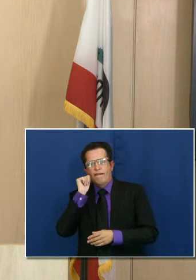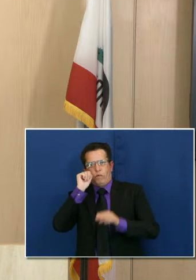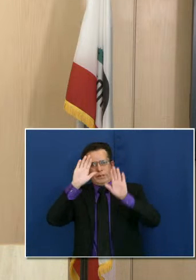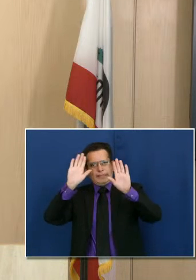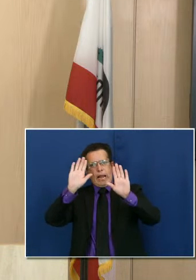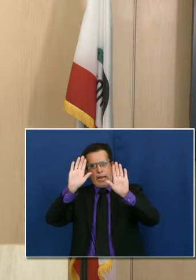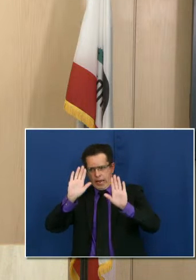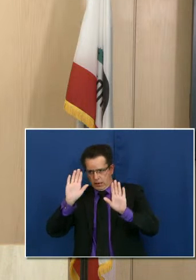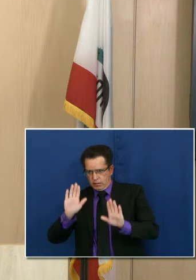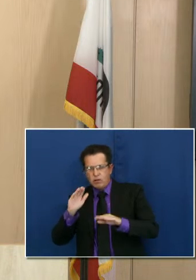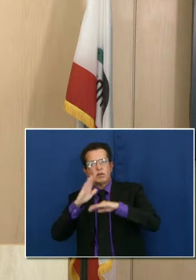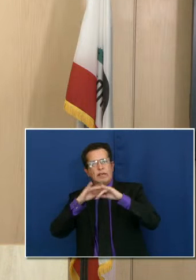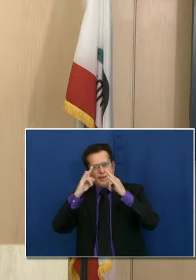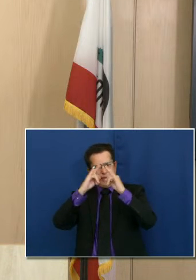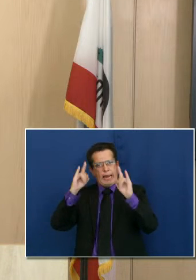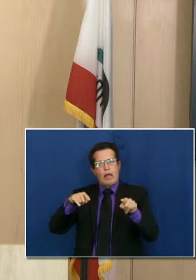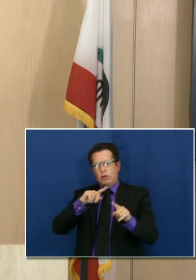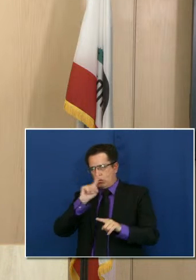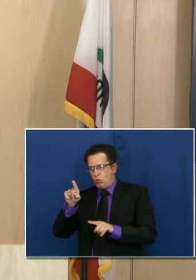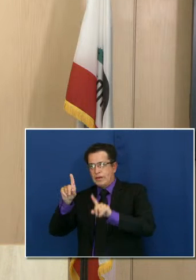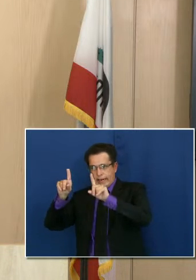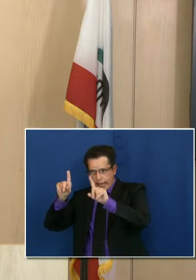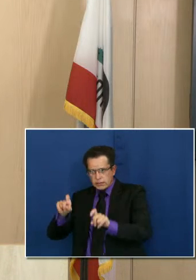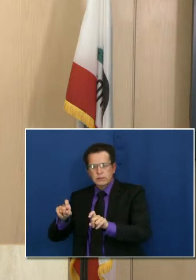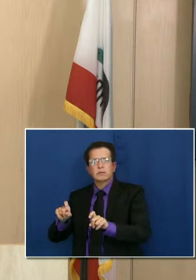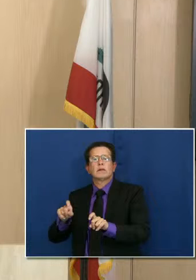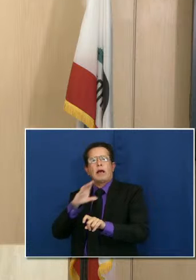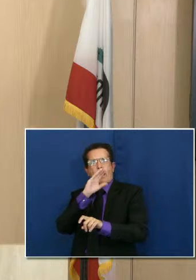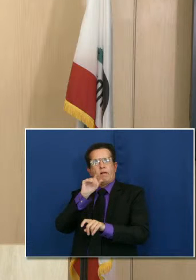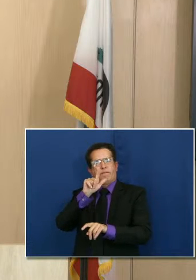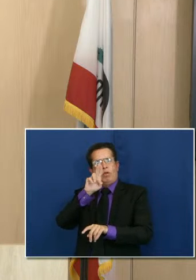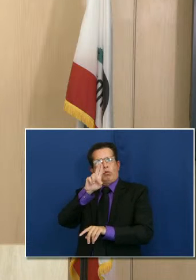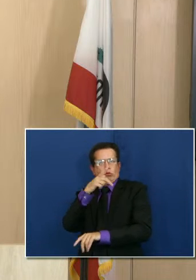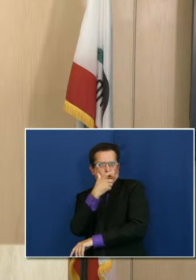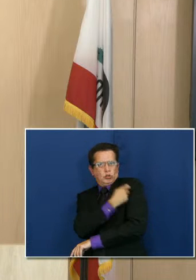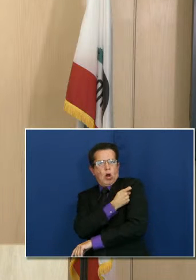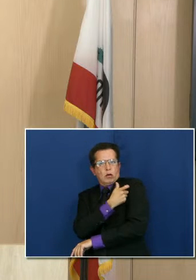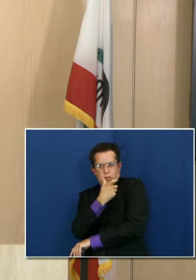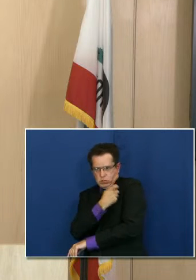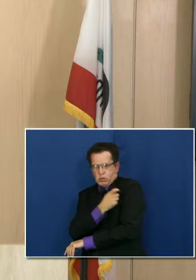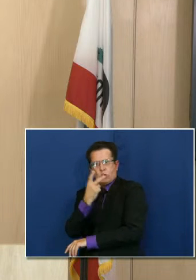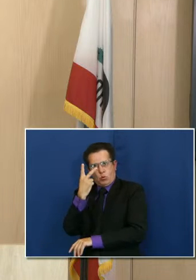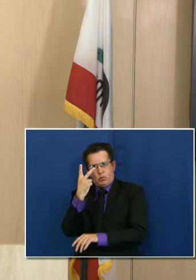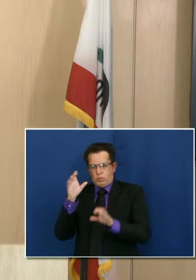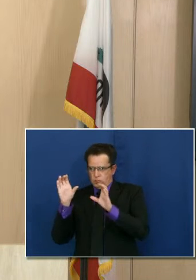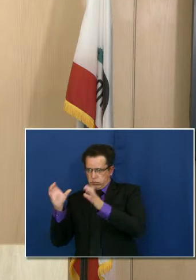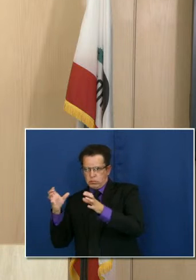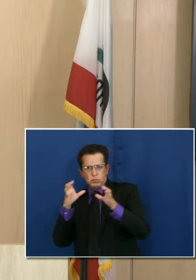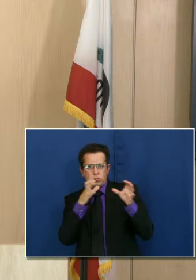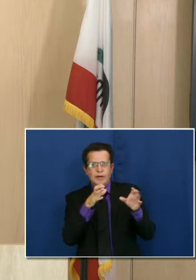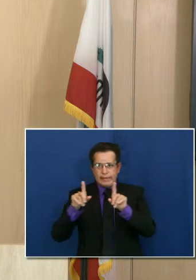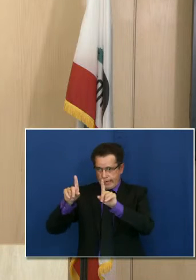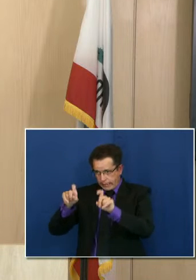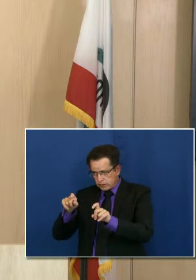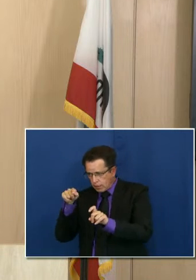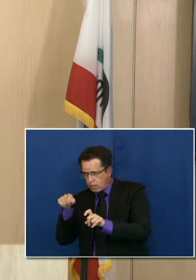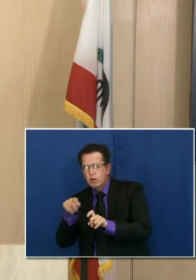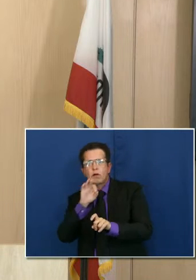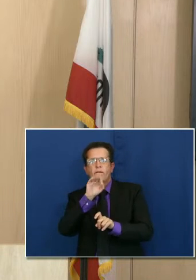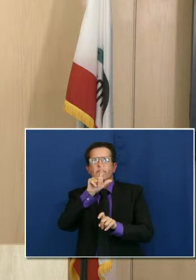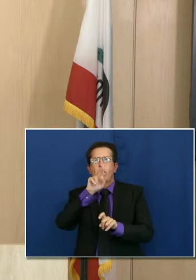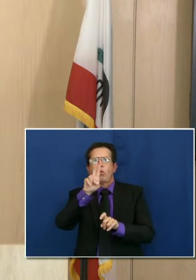parking lot in accordance with health protocols to keep the 2 activities separate, the testing versus the